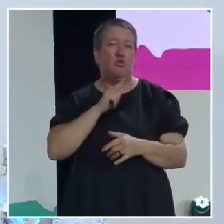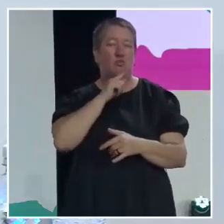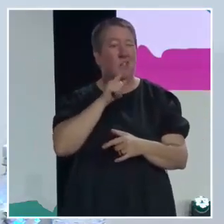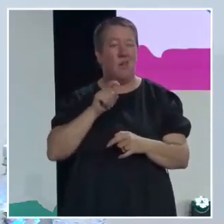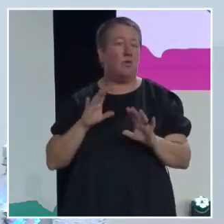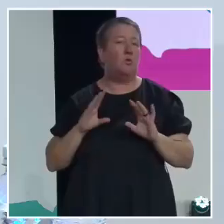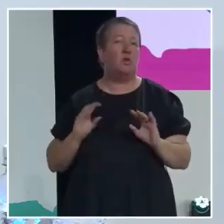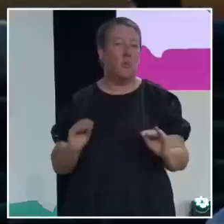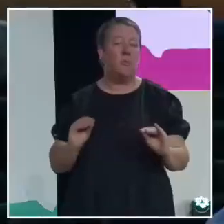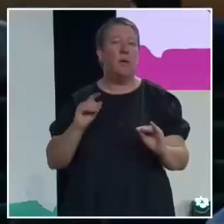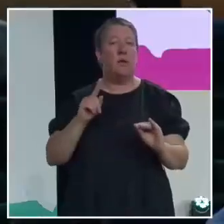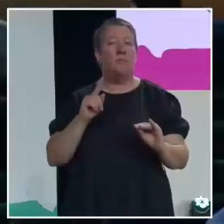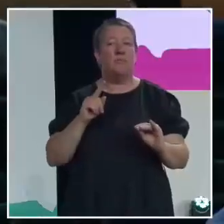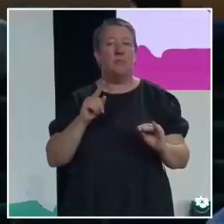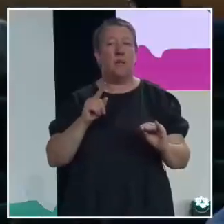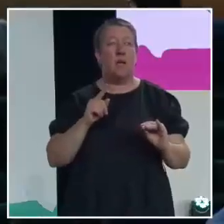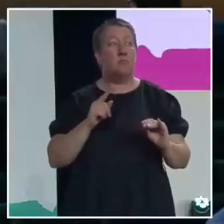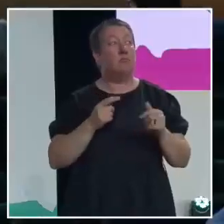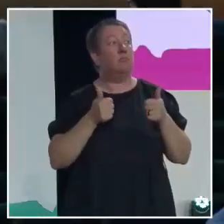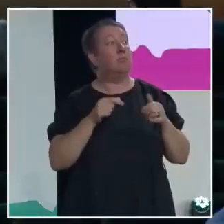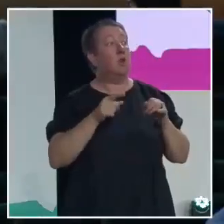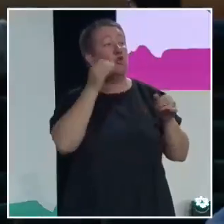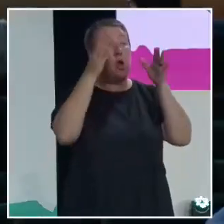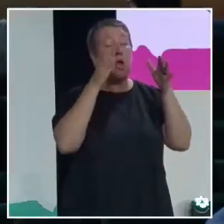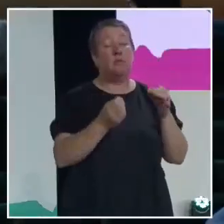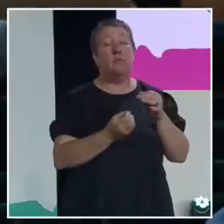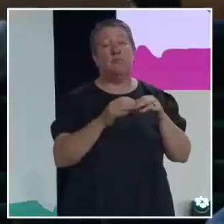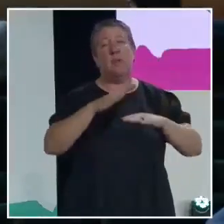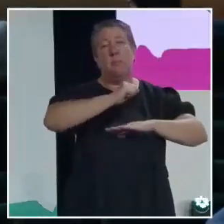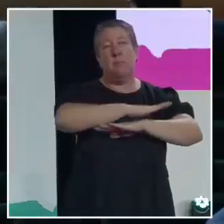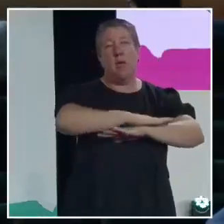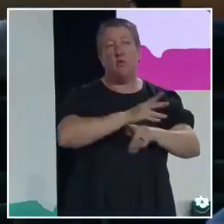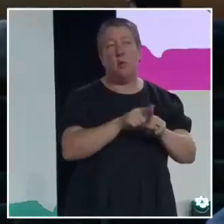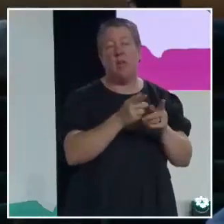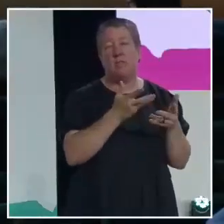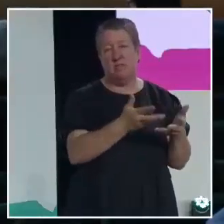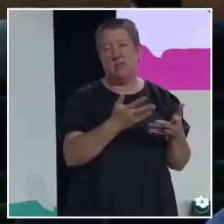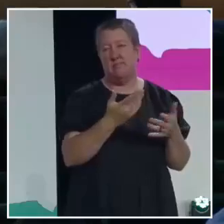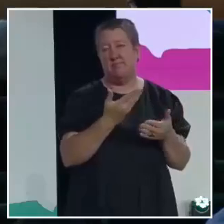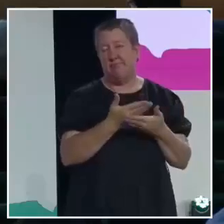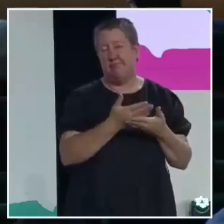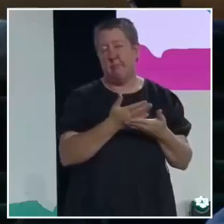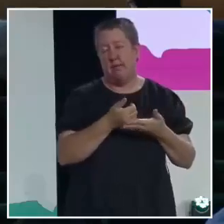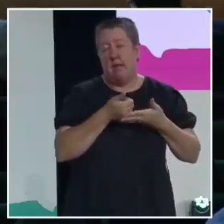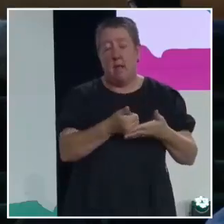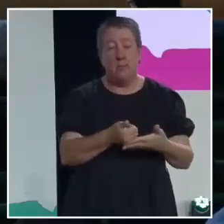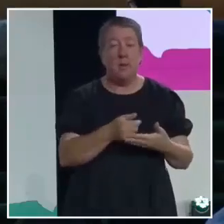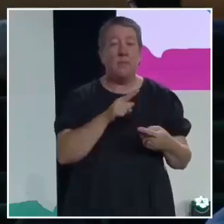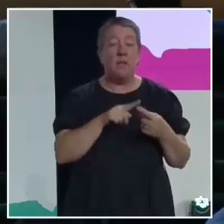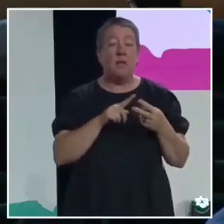and it'd be great if platforms like this can really hold them to account. But the bigger question on risk, so I've written papers about, for example, how the EIB,